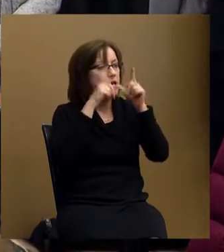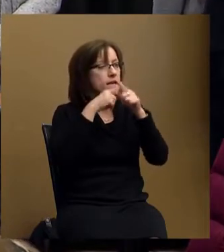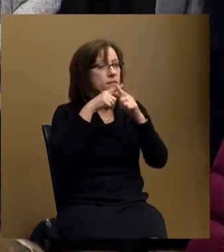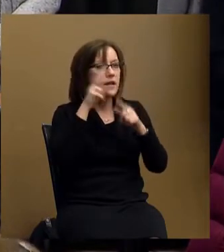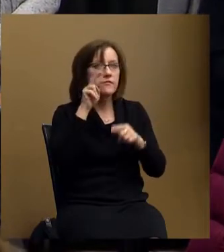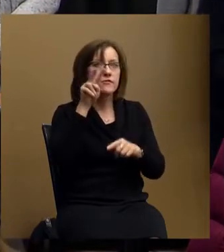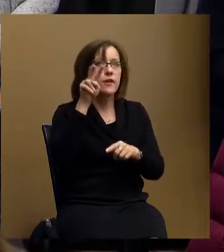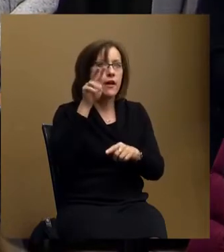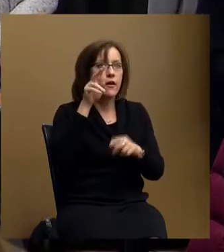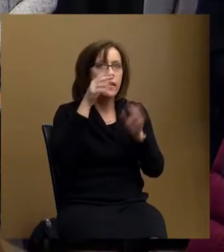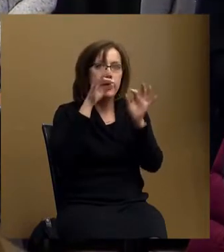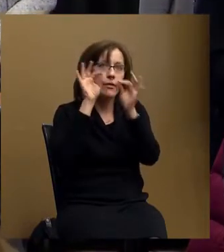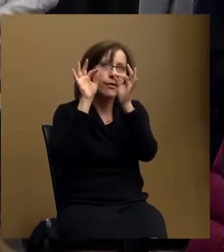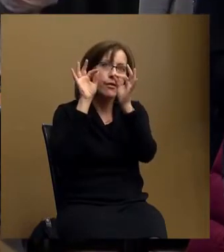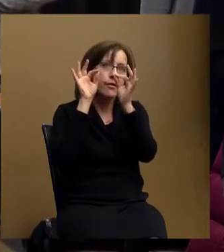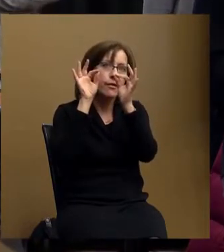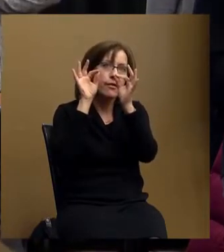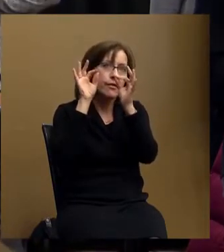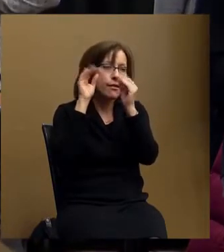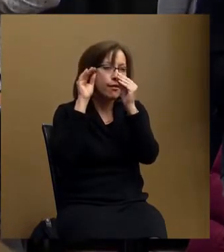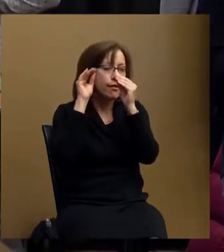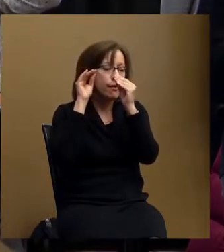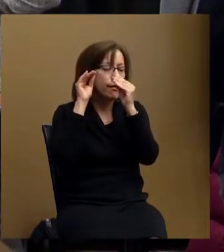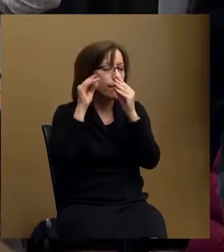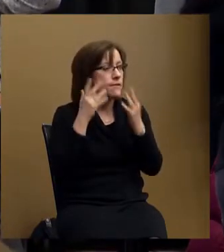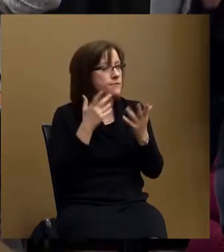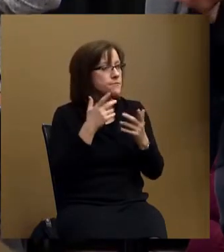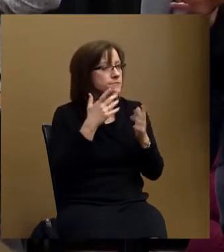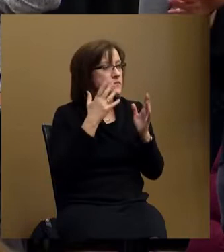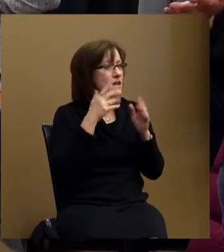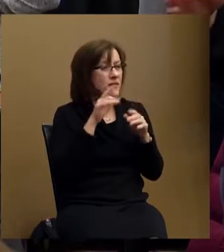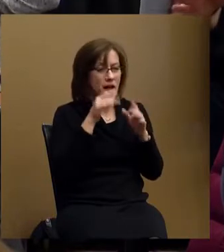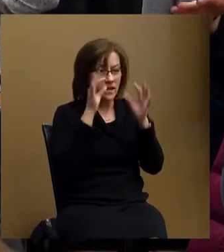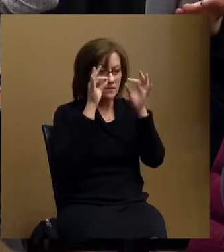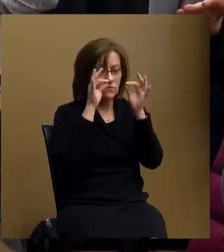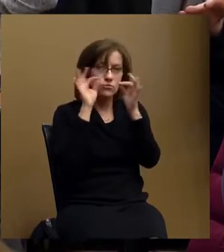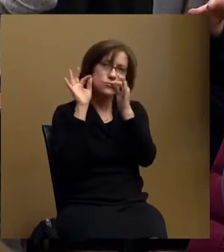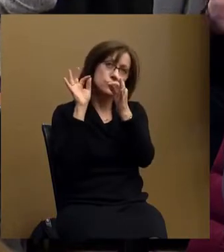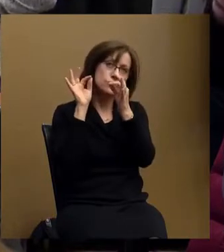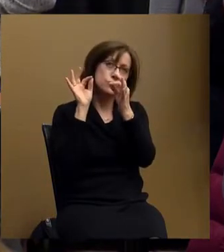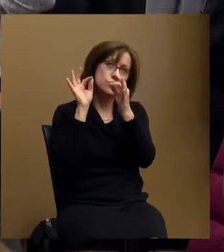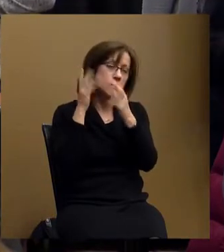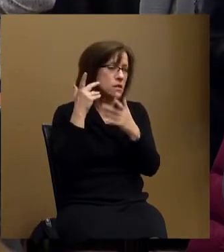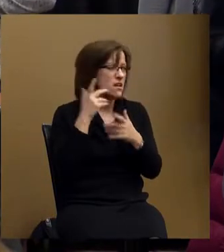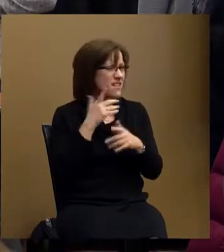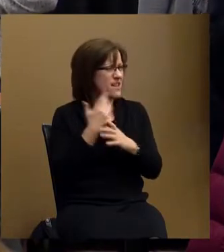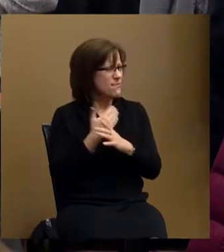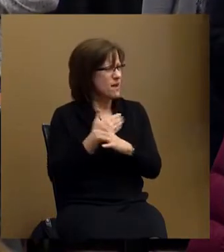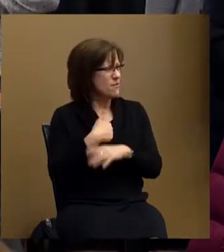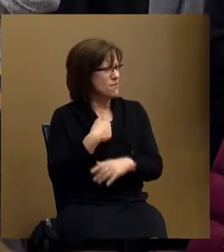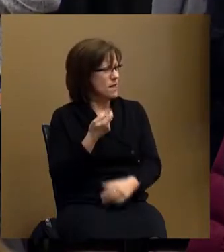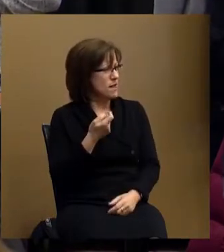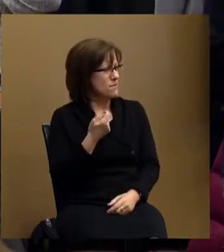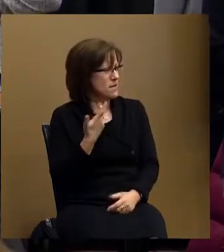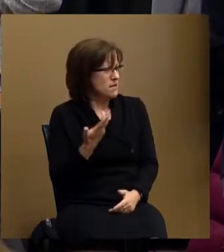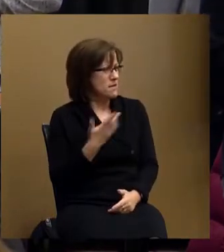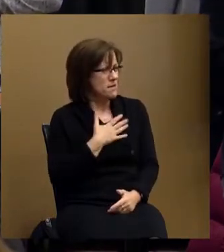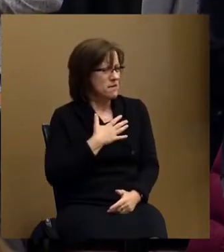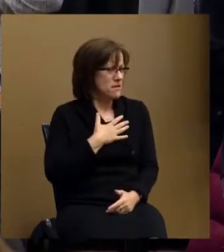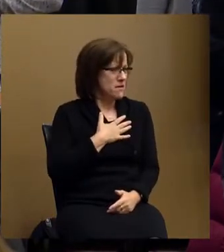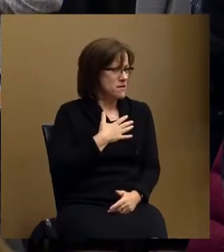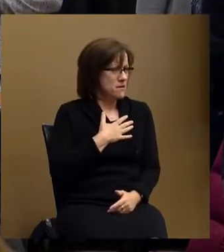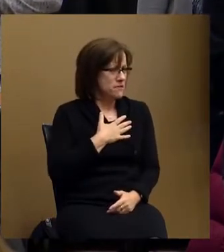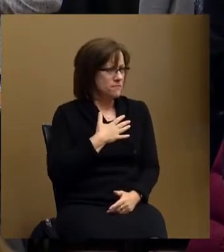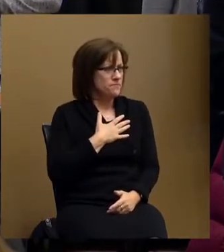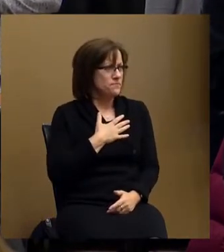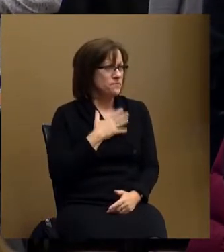about earlier. Staring off always bothers me a little bit. Does that bother you guys? I always tendency to worry about some